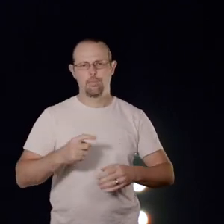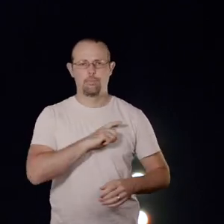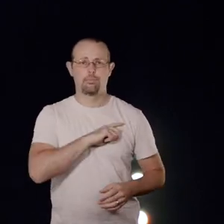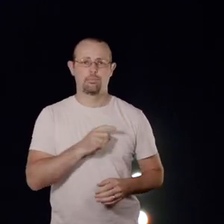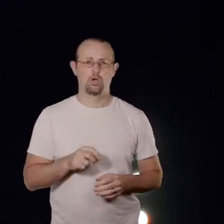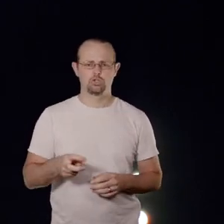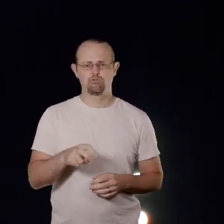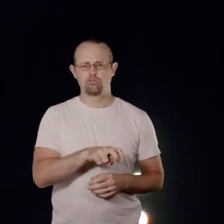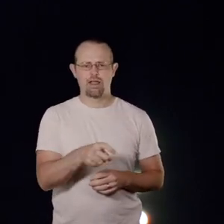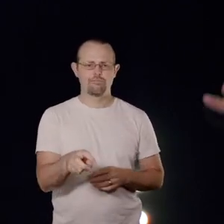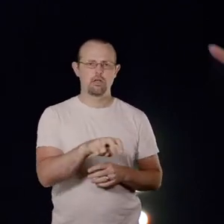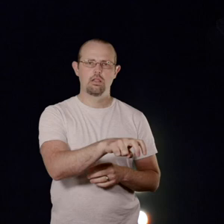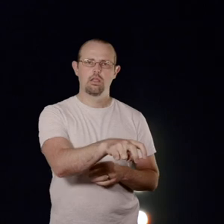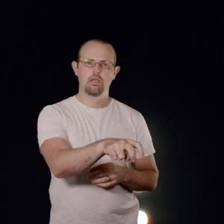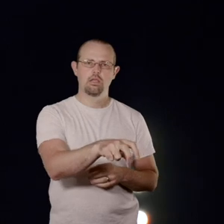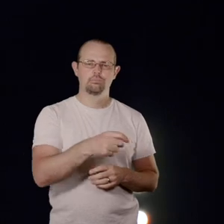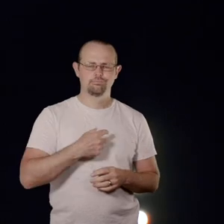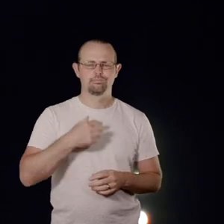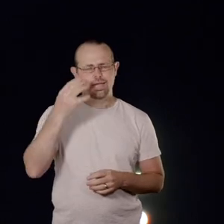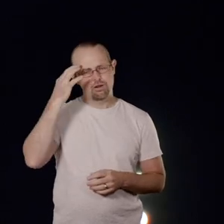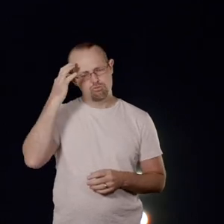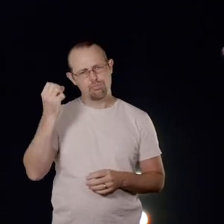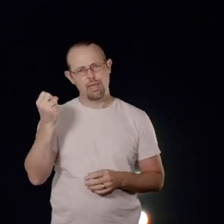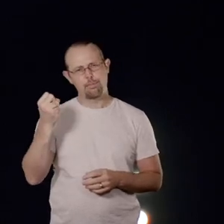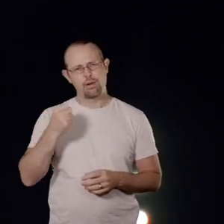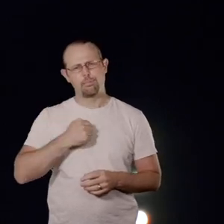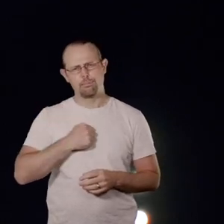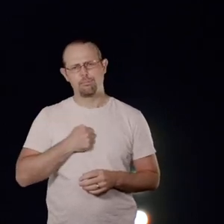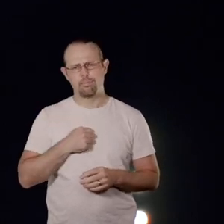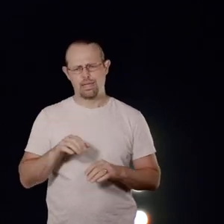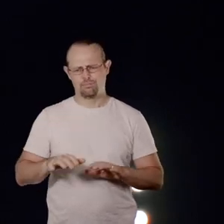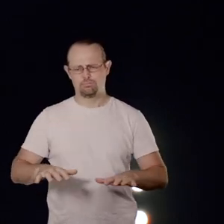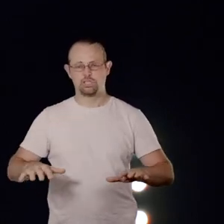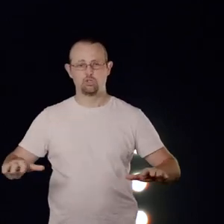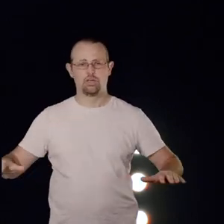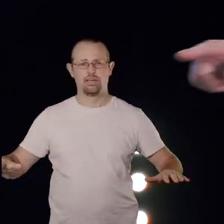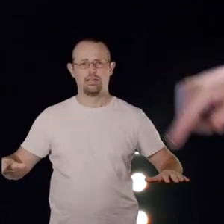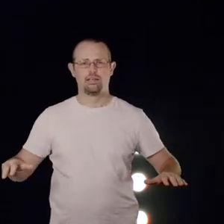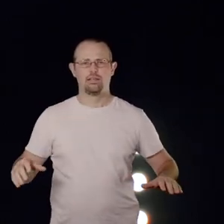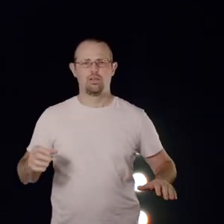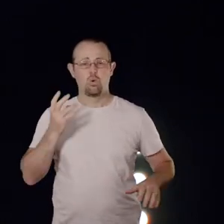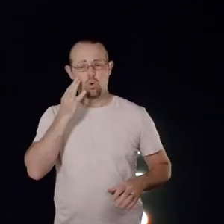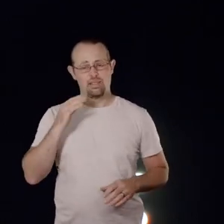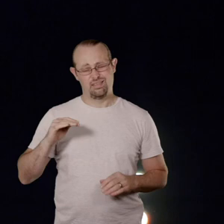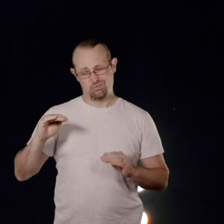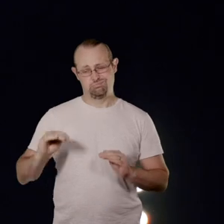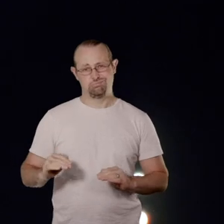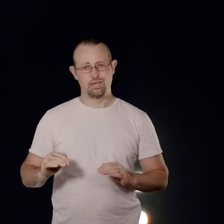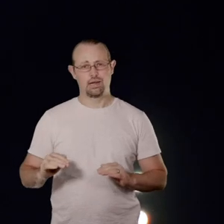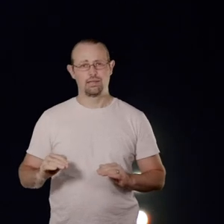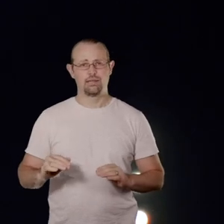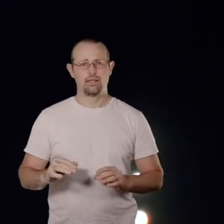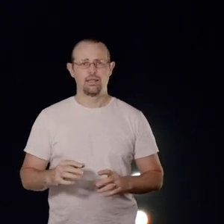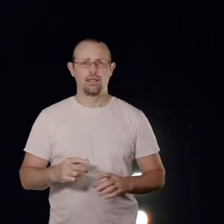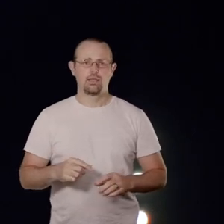I remember when our boys were tiny, I have a photograph at home where I've just got Simeon as a new baby in my arms. All the boys are around and my mom and dad are